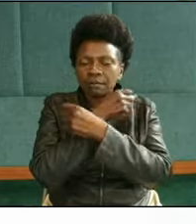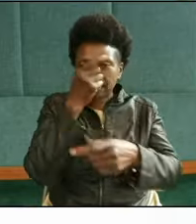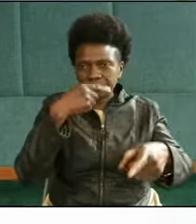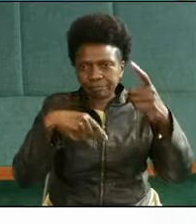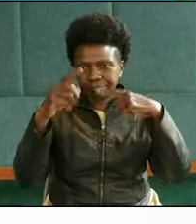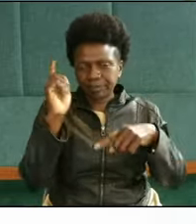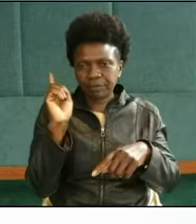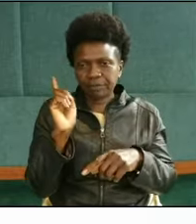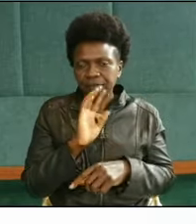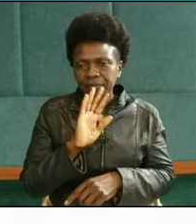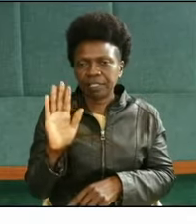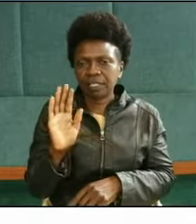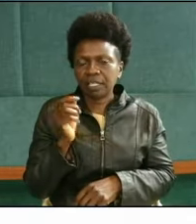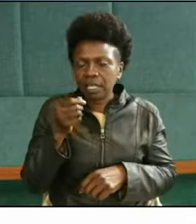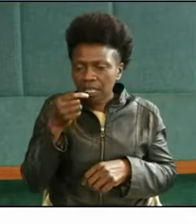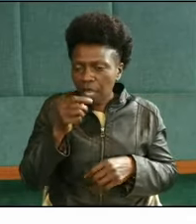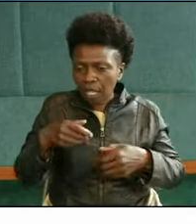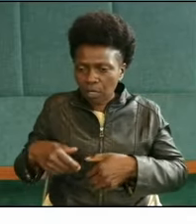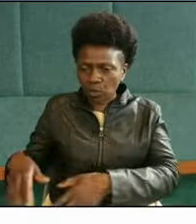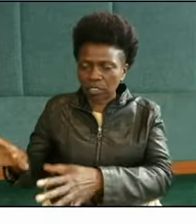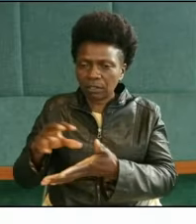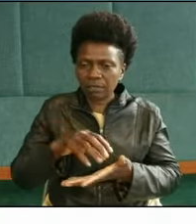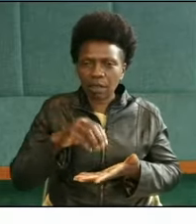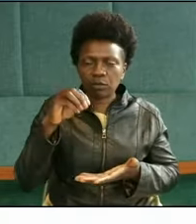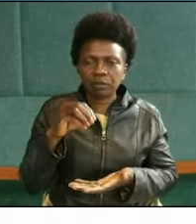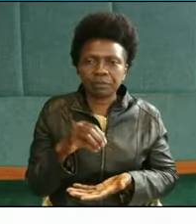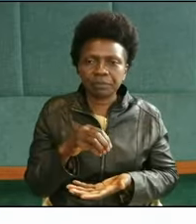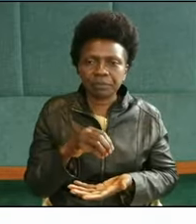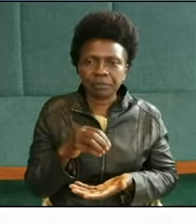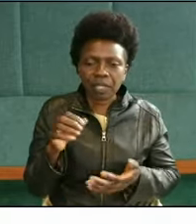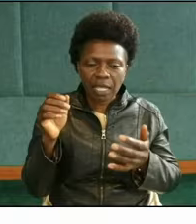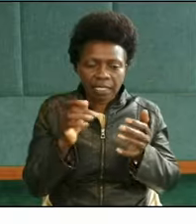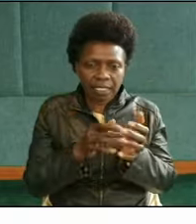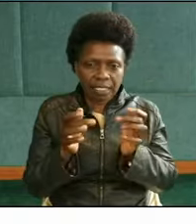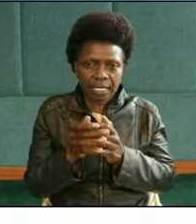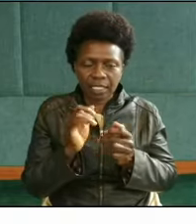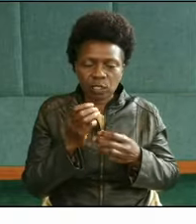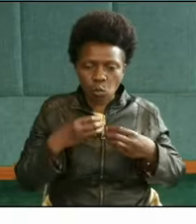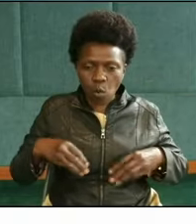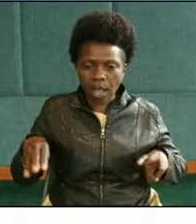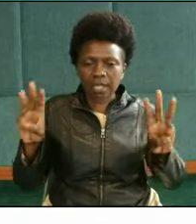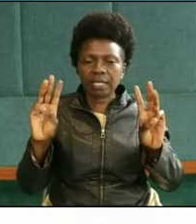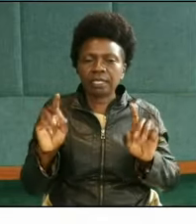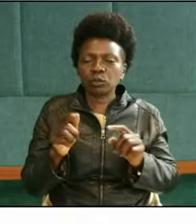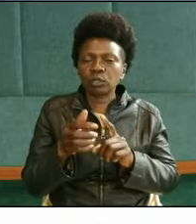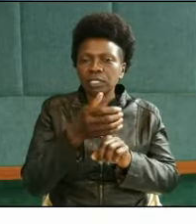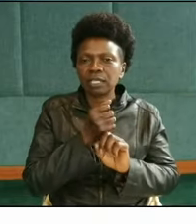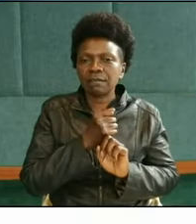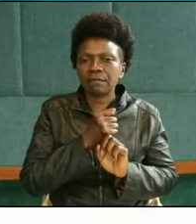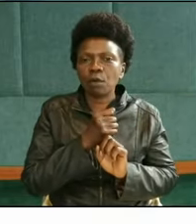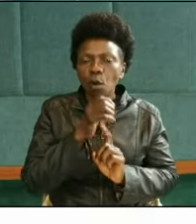conquered. The lost is found. Jesus is worthy to receive